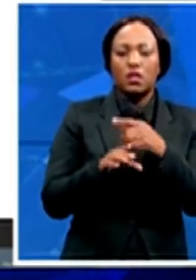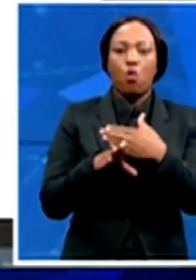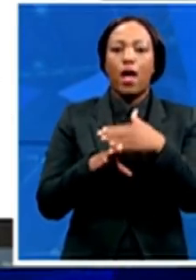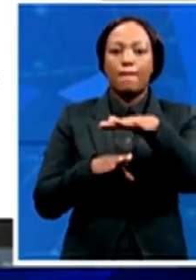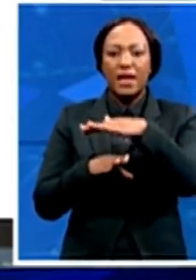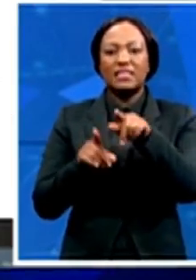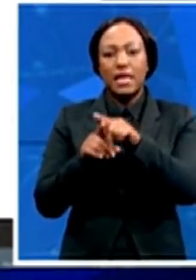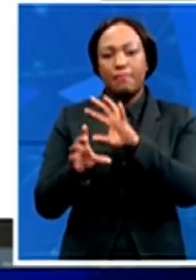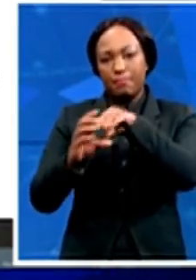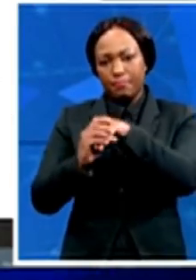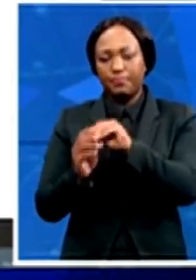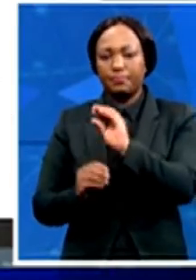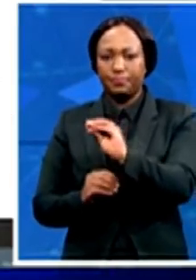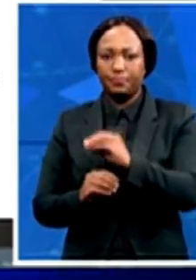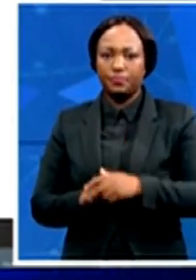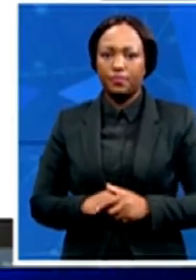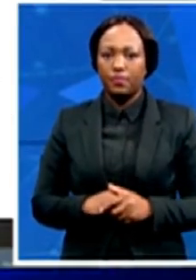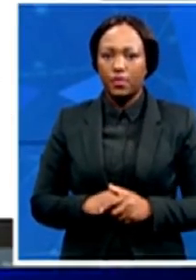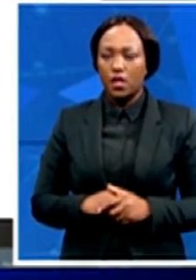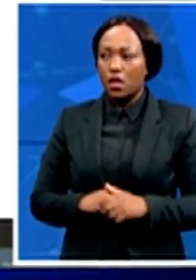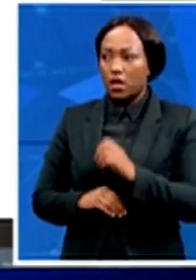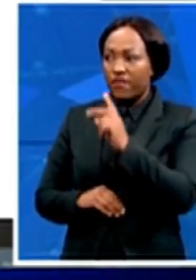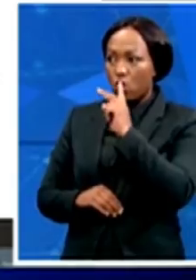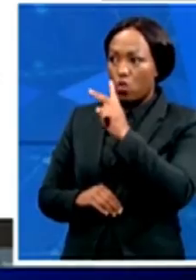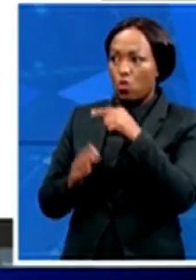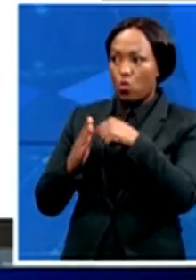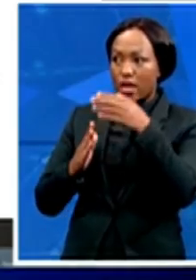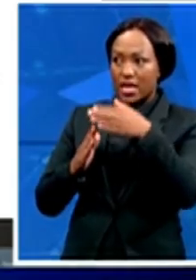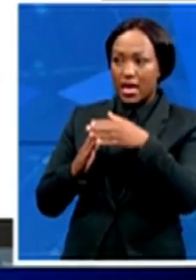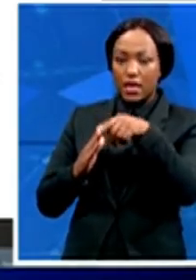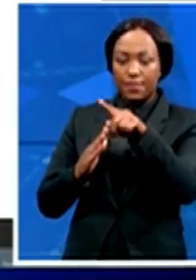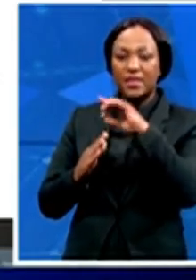look at the weekend, this coming Saturday, last weekend we did